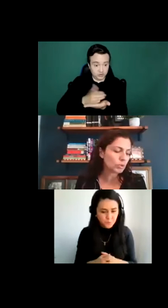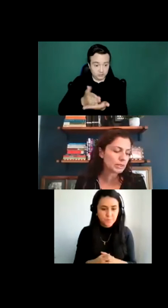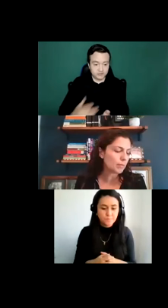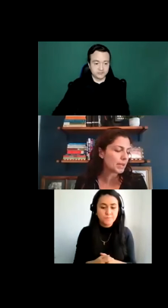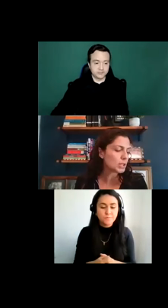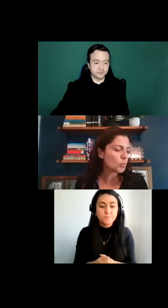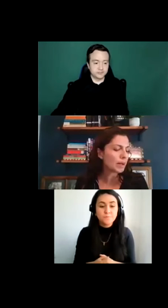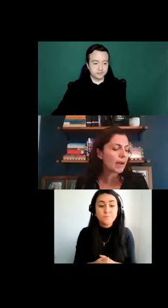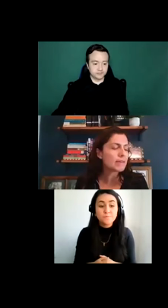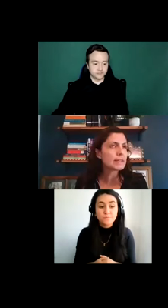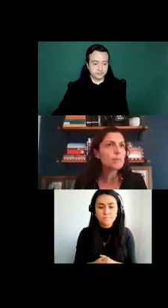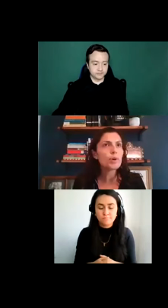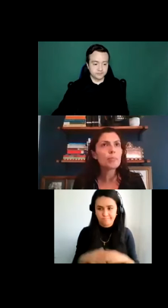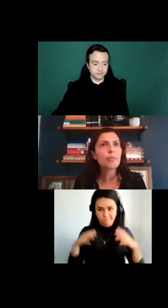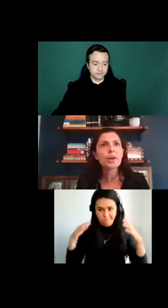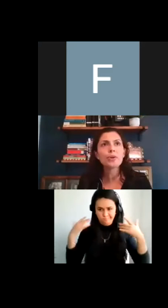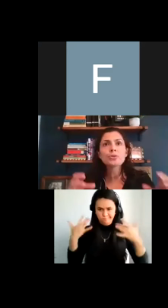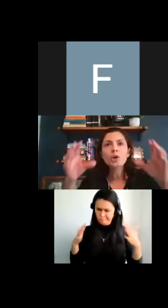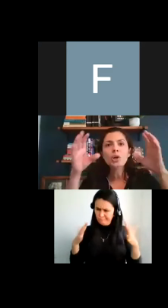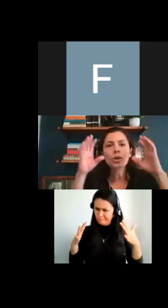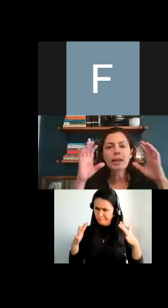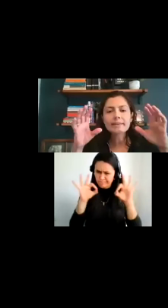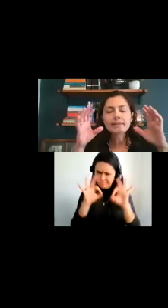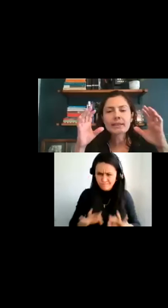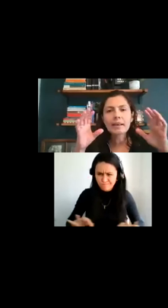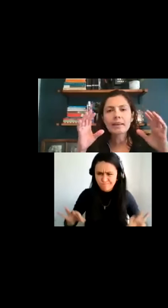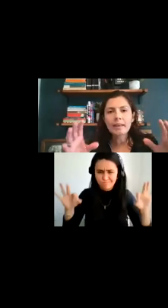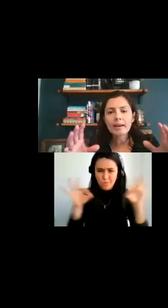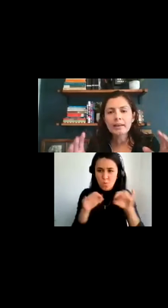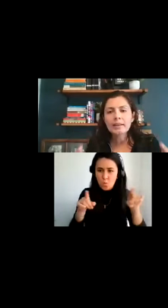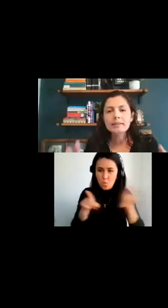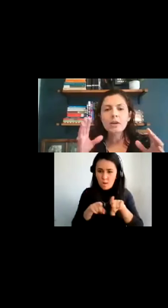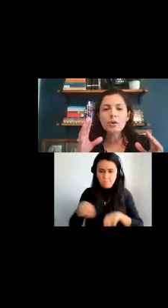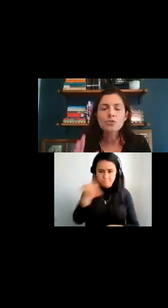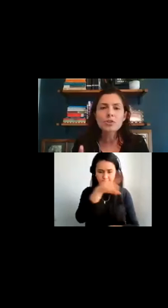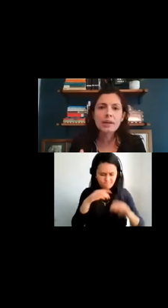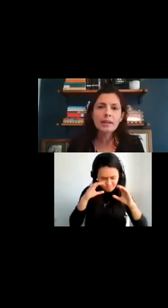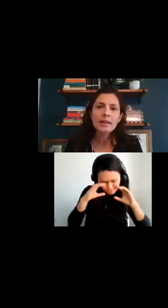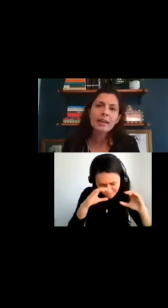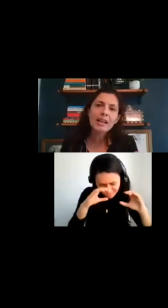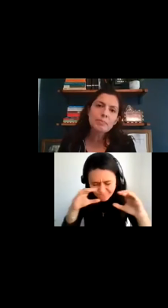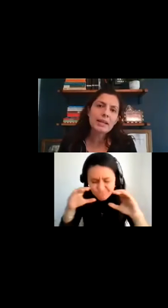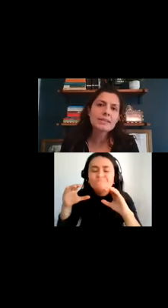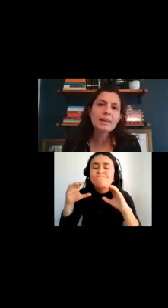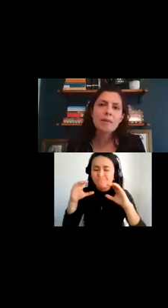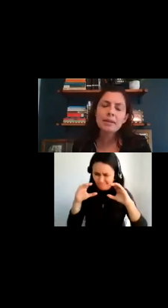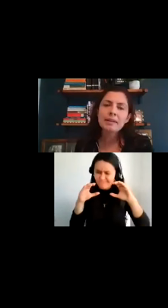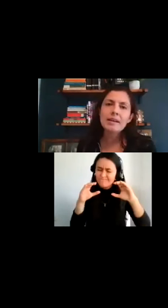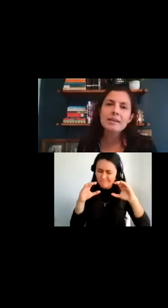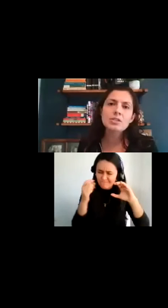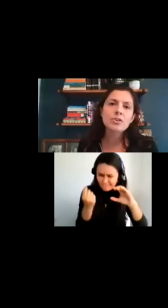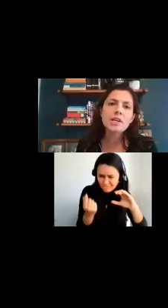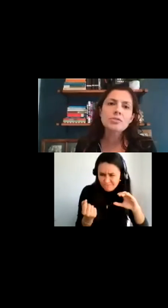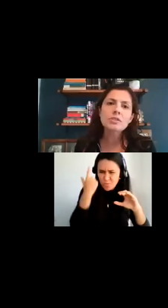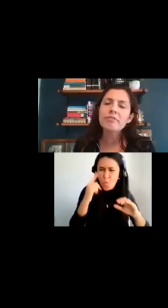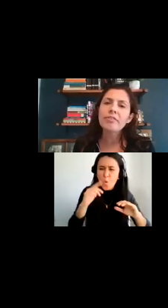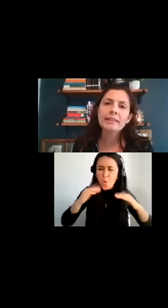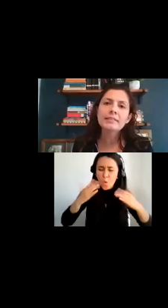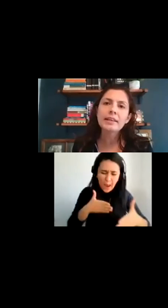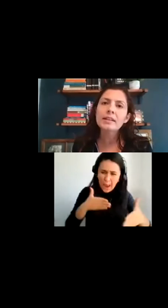us to understand these differences in a much better way. Now, when we talk about